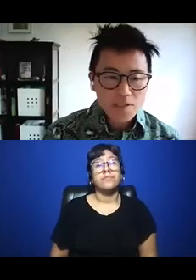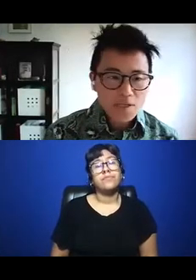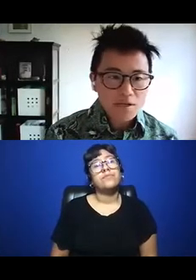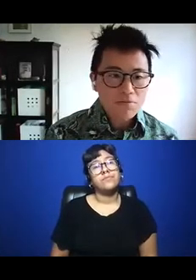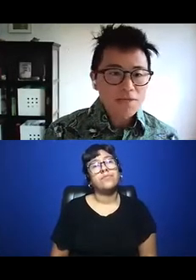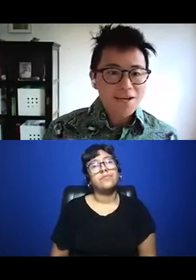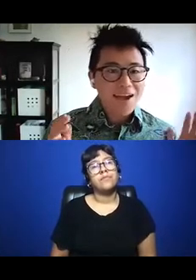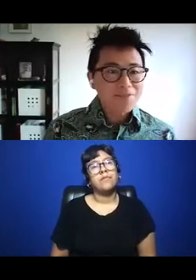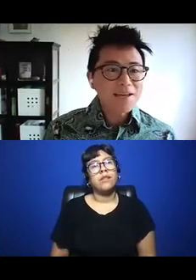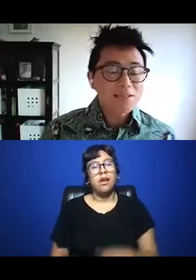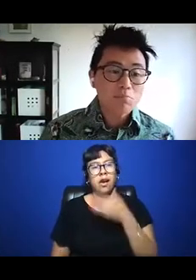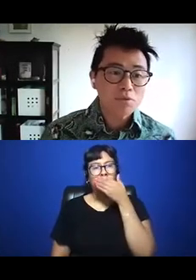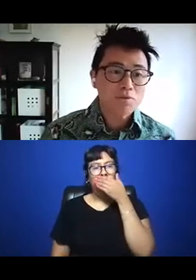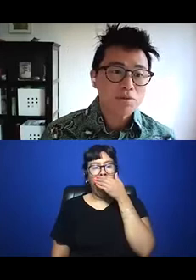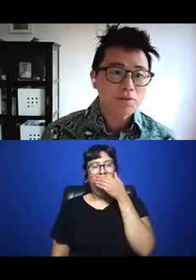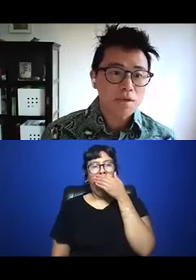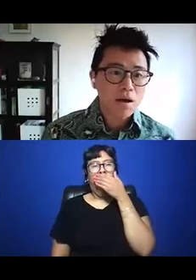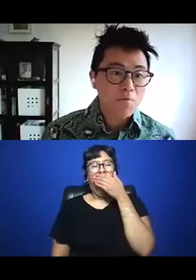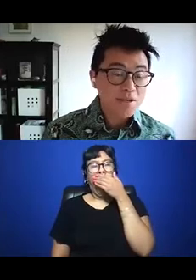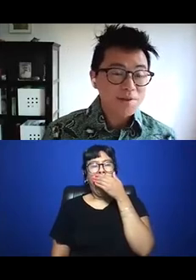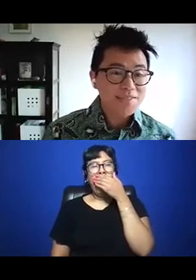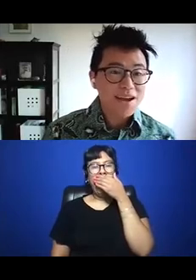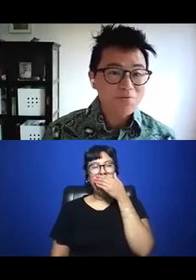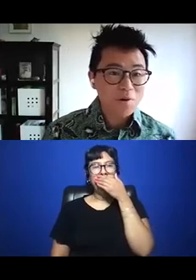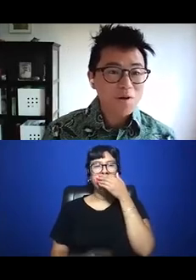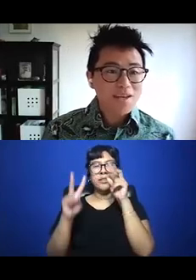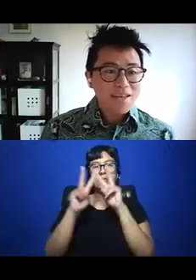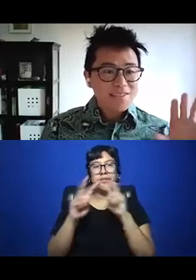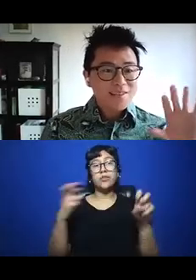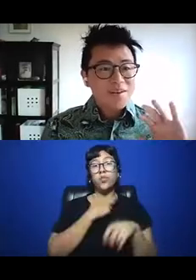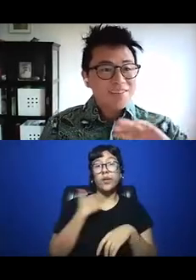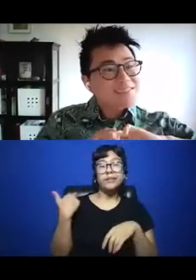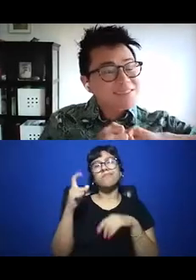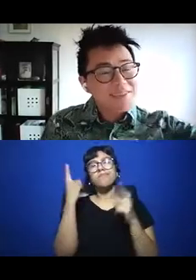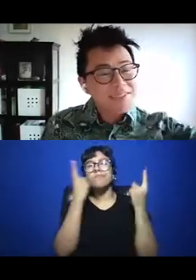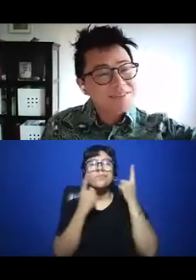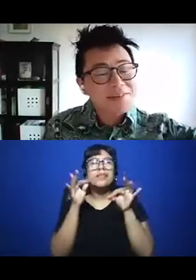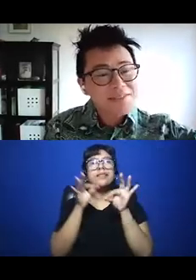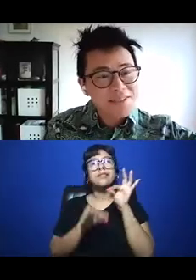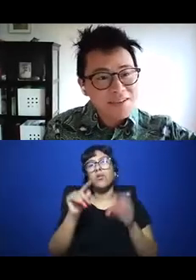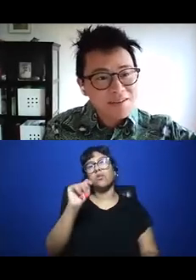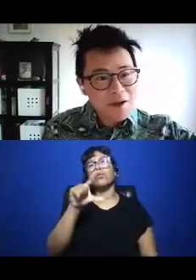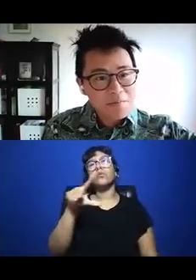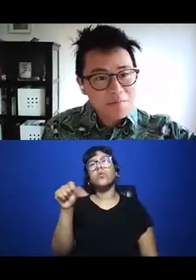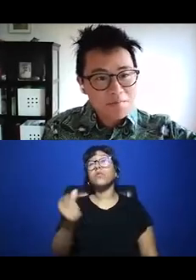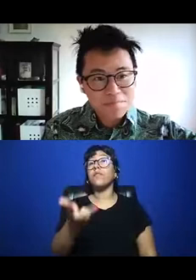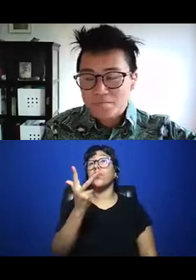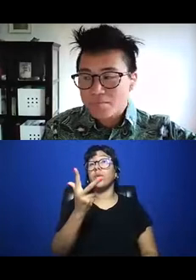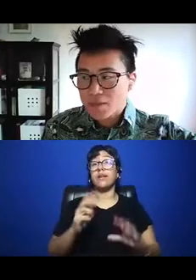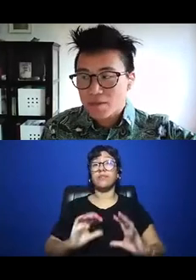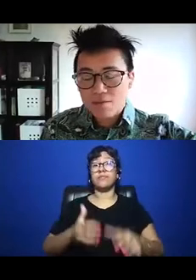So when we're assessing risk, I would like simple tools when doing this kind of work. So this is a 3-tiered risk